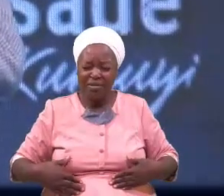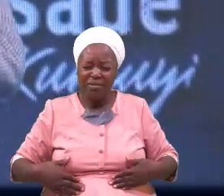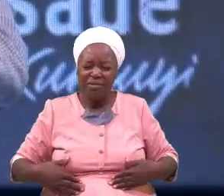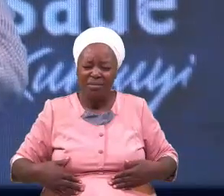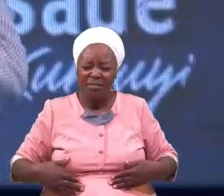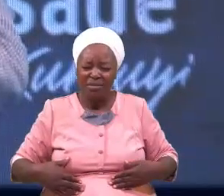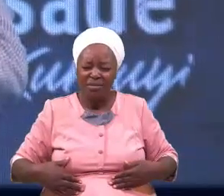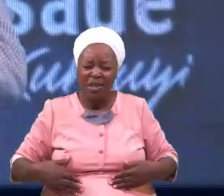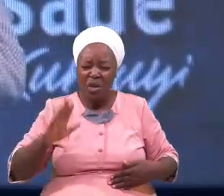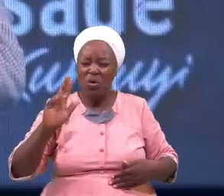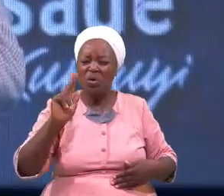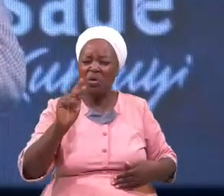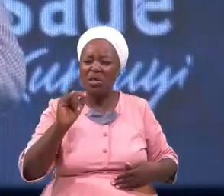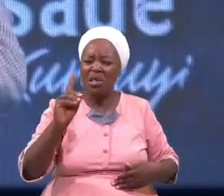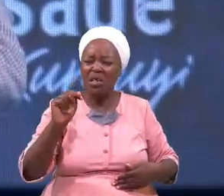your kidney, your liver,